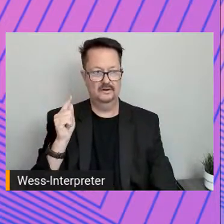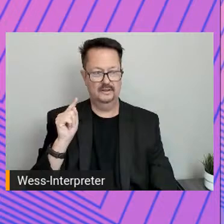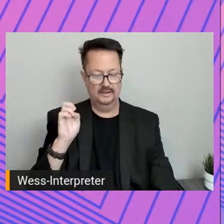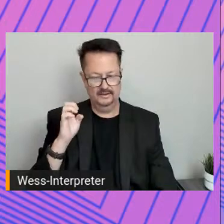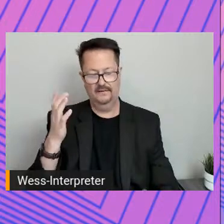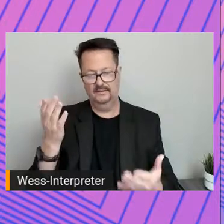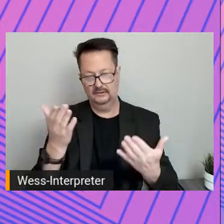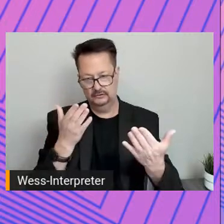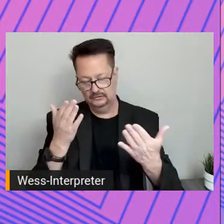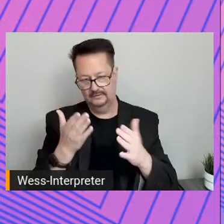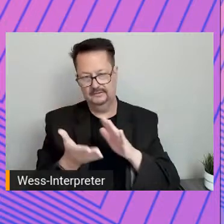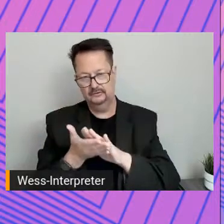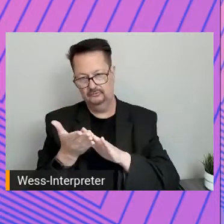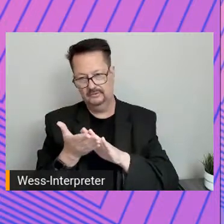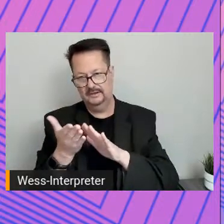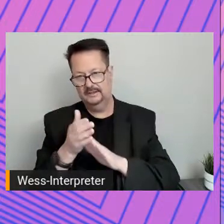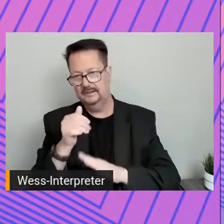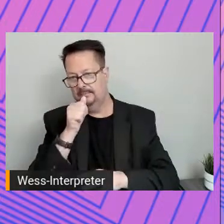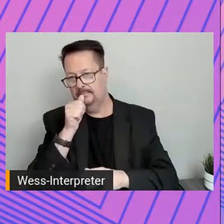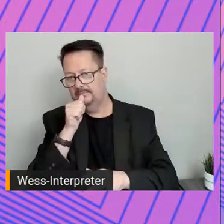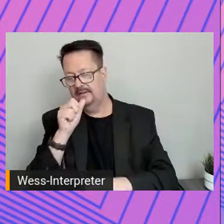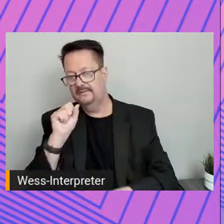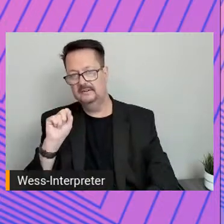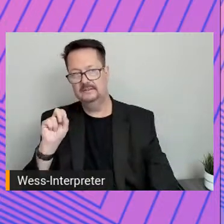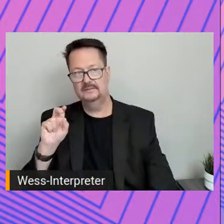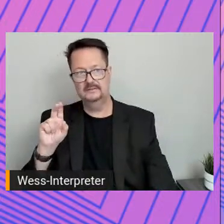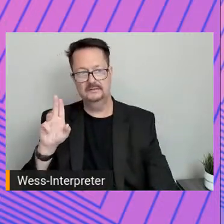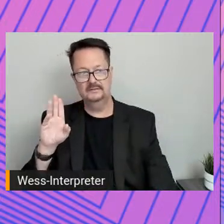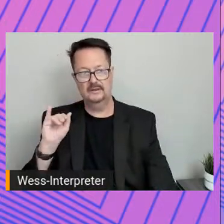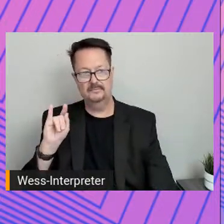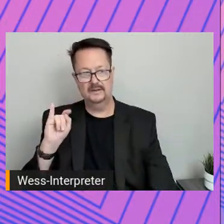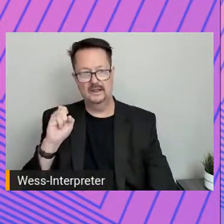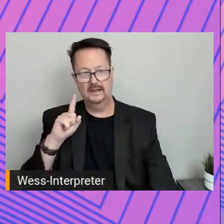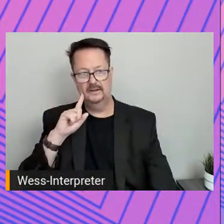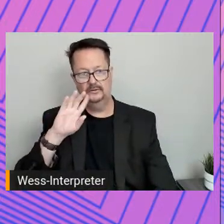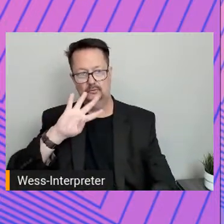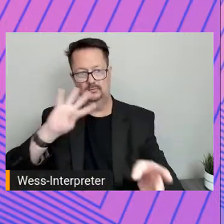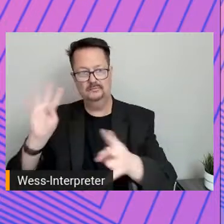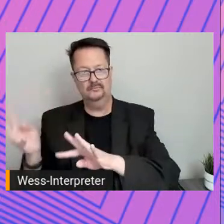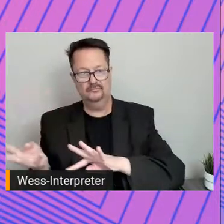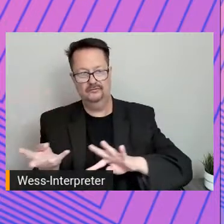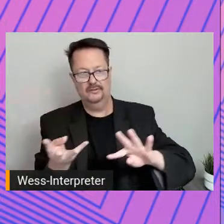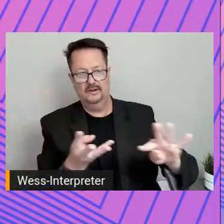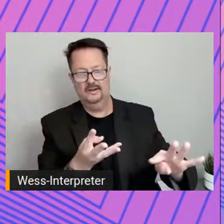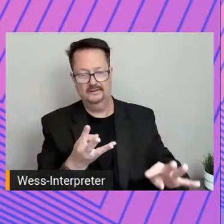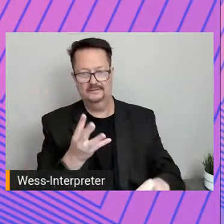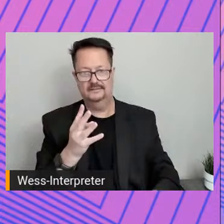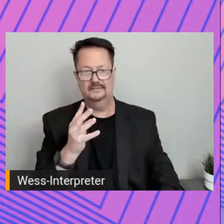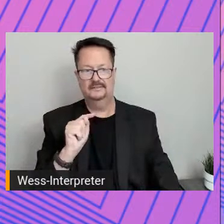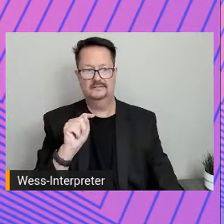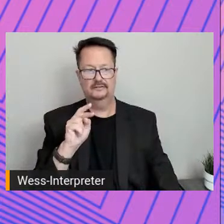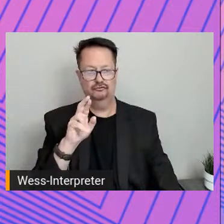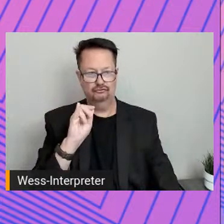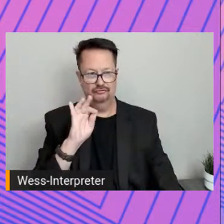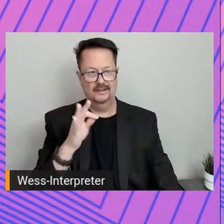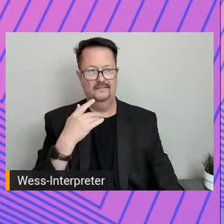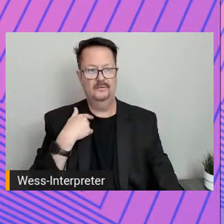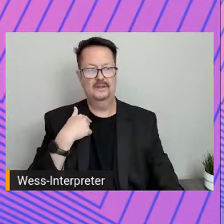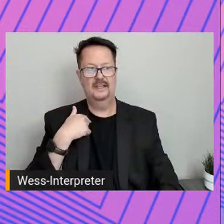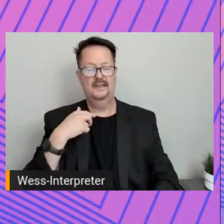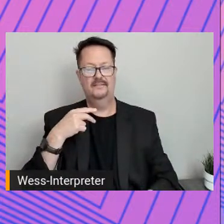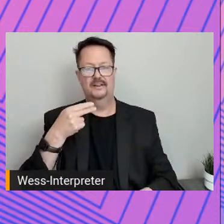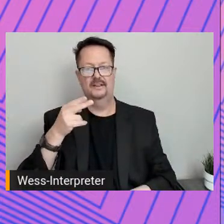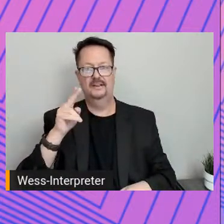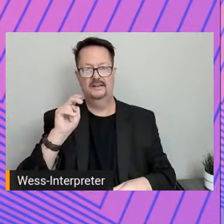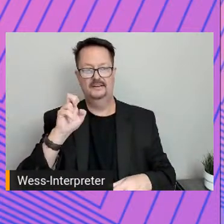tasks in private subnets. And then to proxy traffic to those particular tasks, we had a network load balancer that